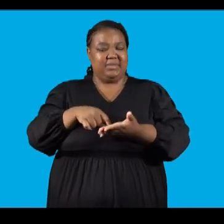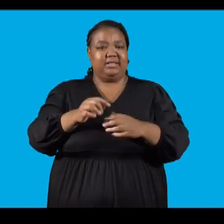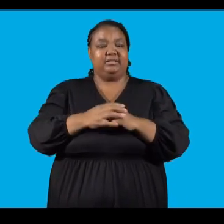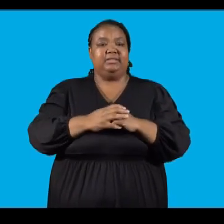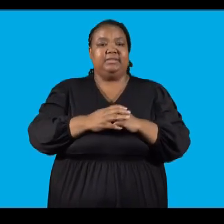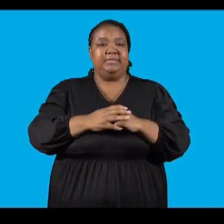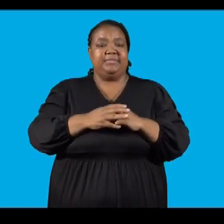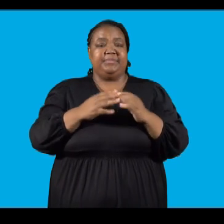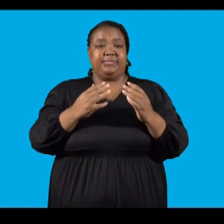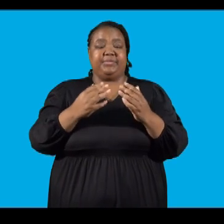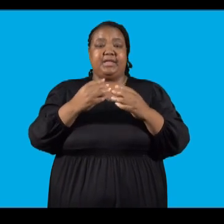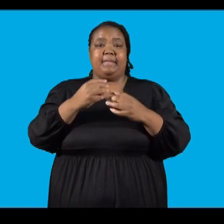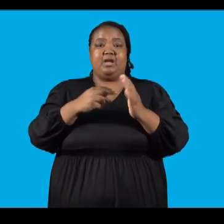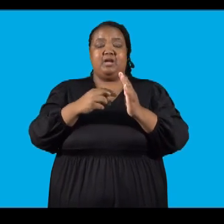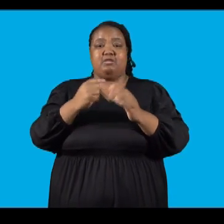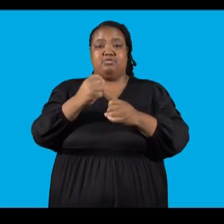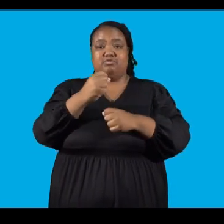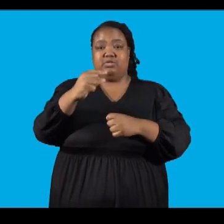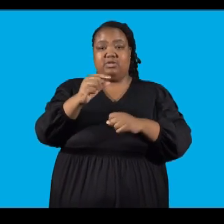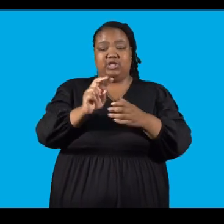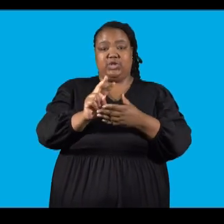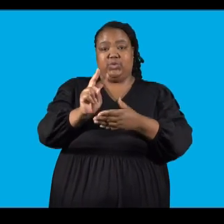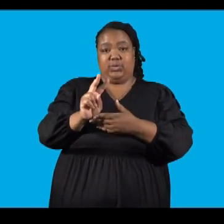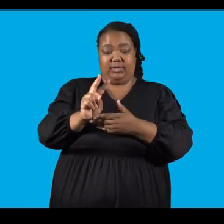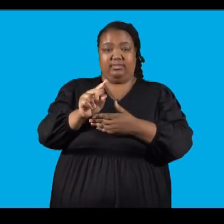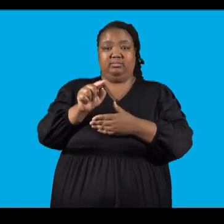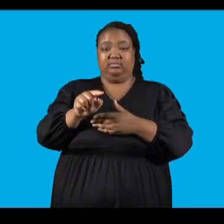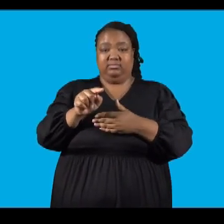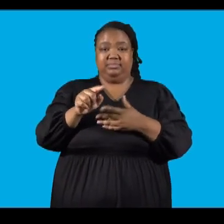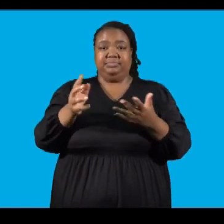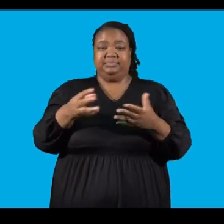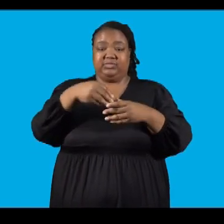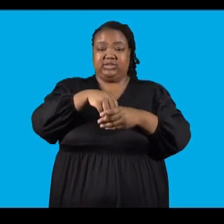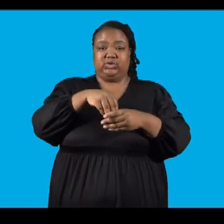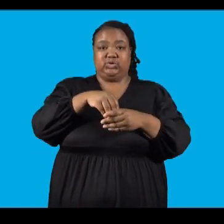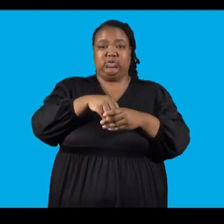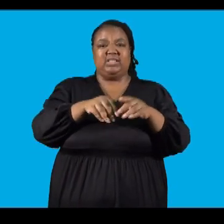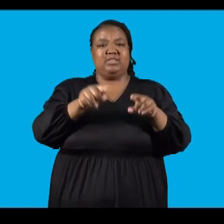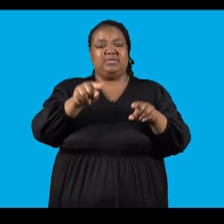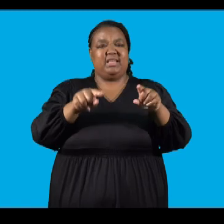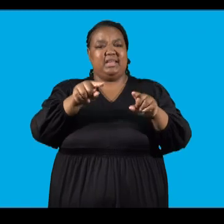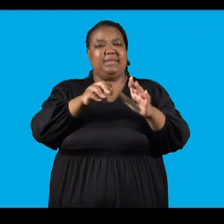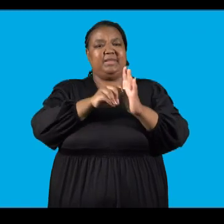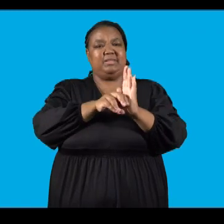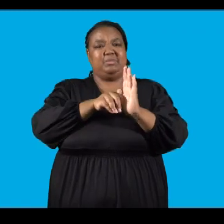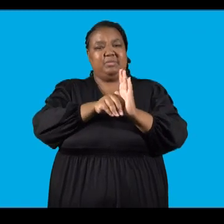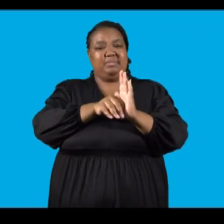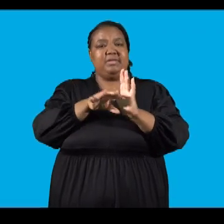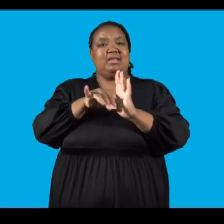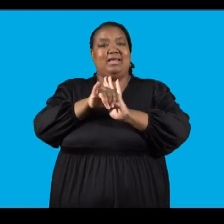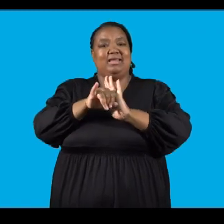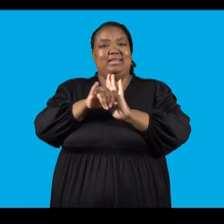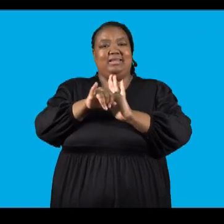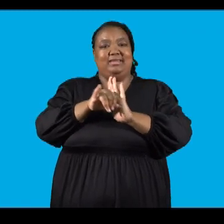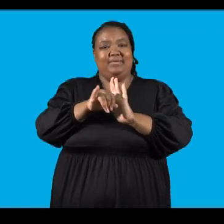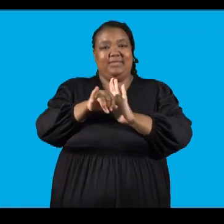demand. And from your grade 12, know and apply the content of dynamics of markets and be able